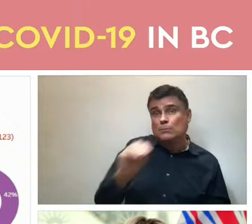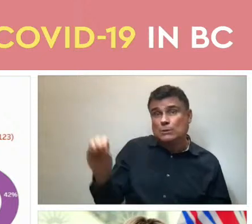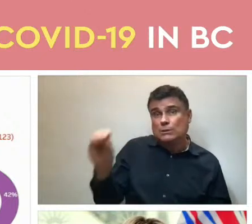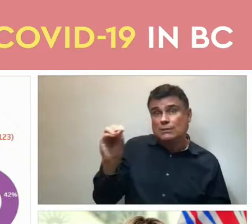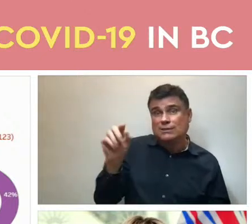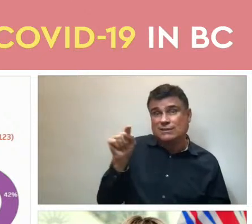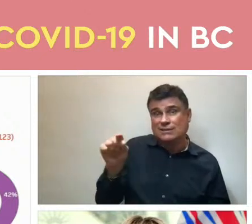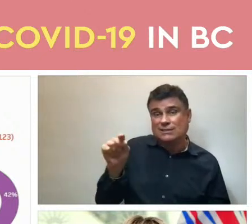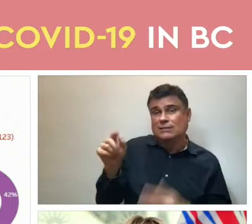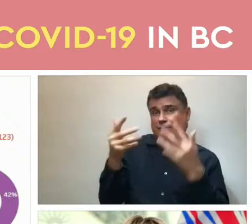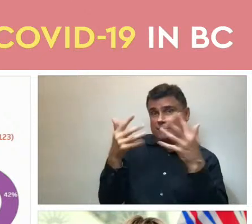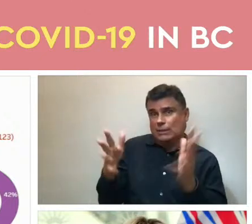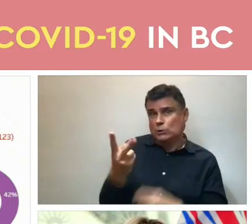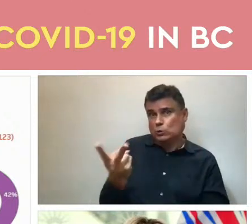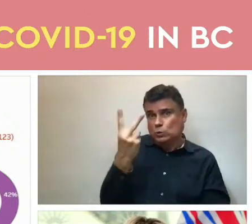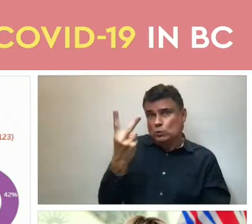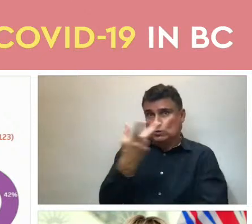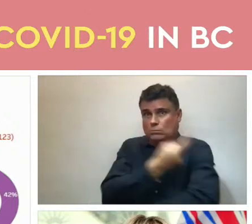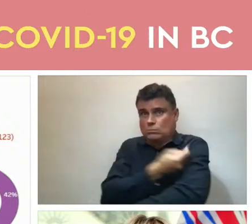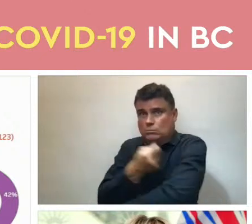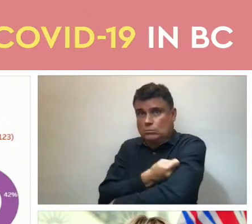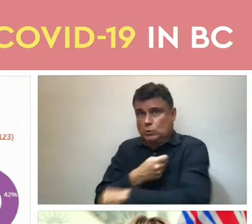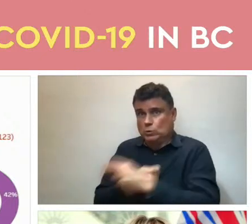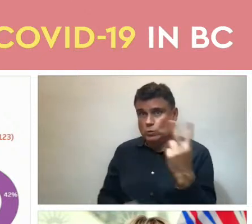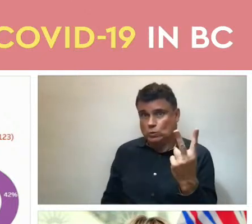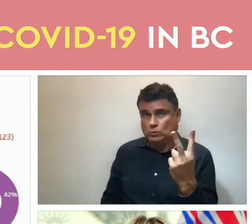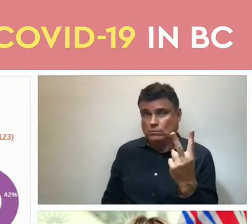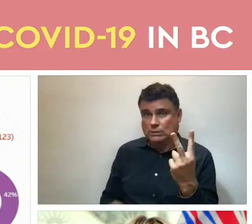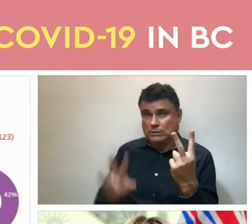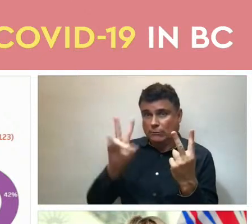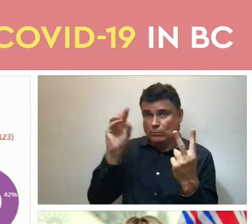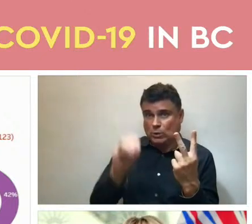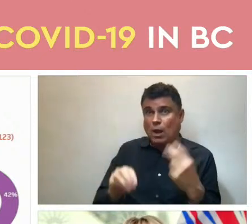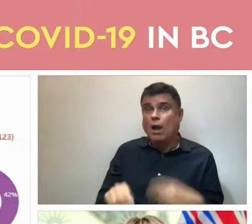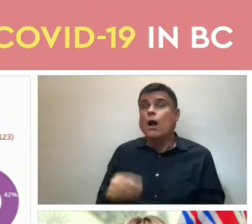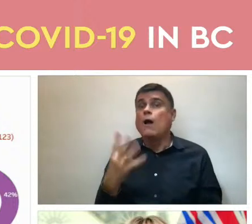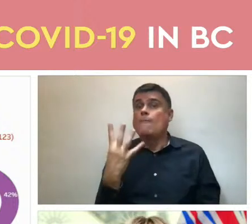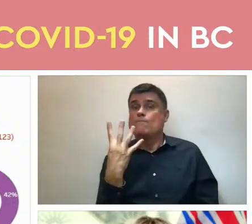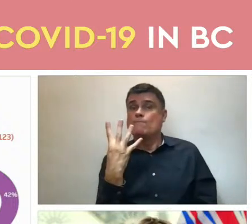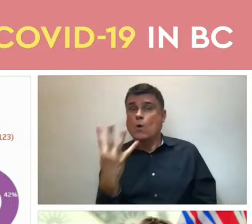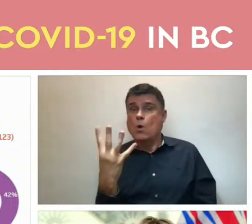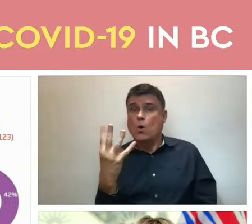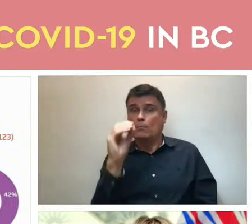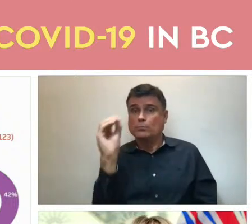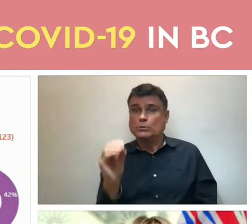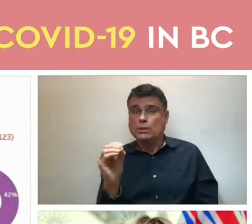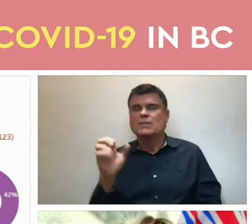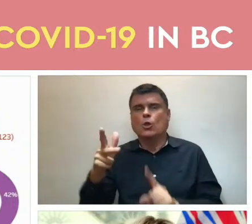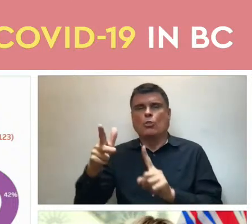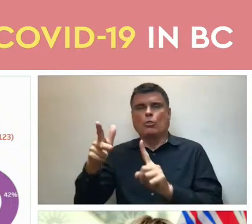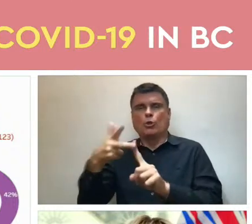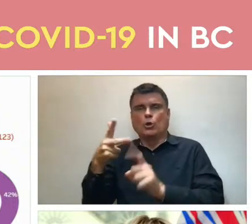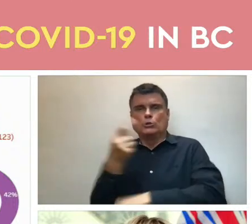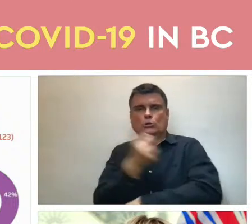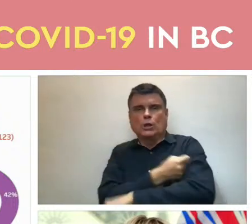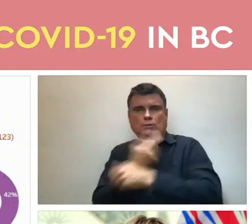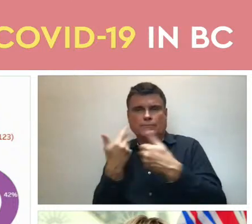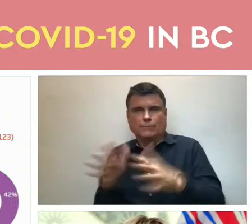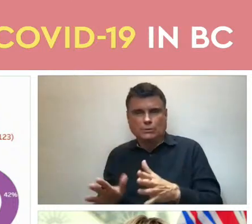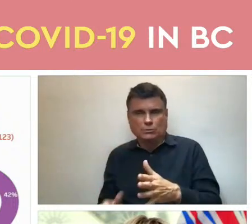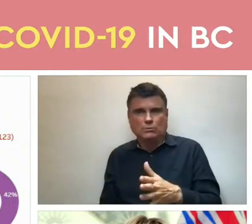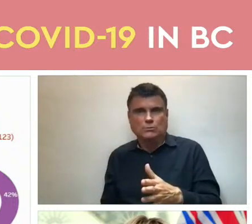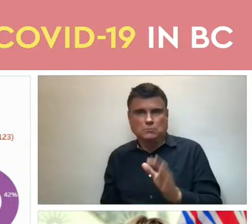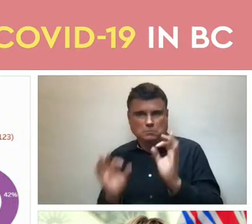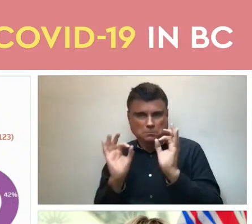2 doses, and we've had another 4% who've received either a 3rd dose because they're immune compromised or a 3rd dose as